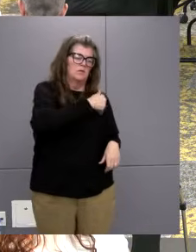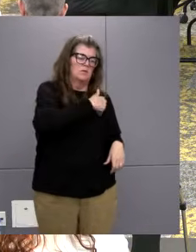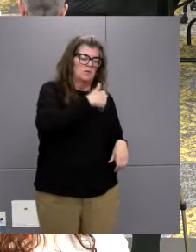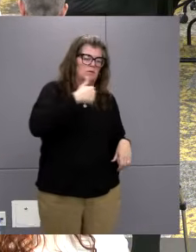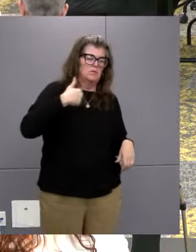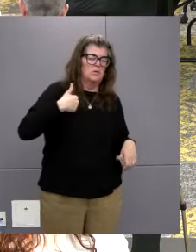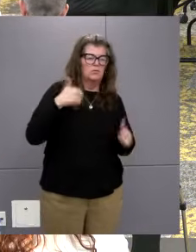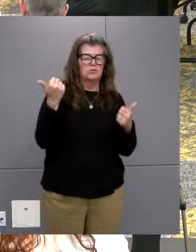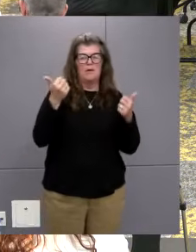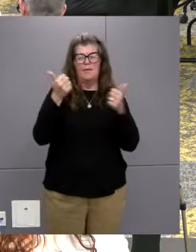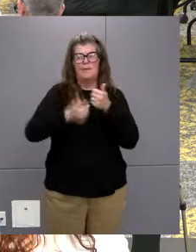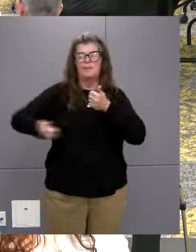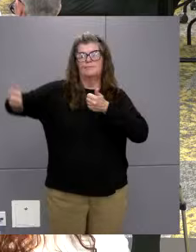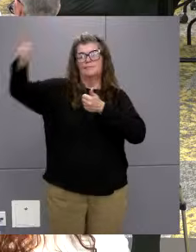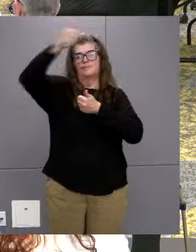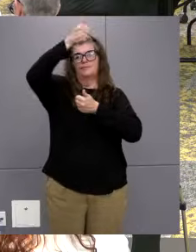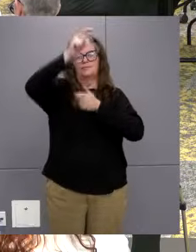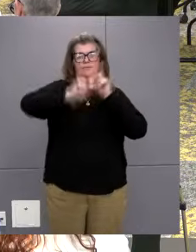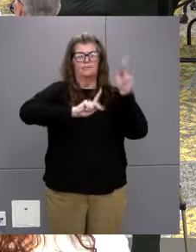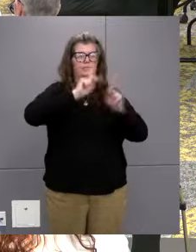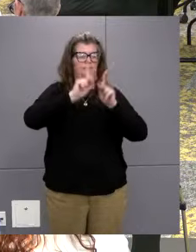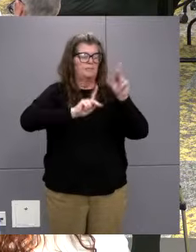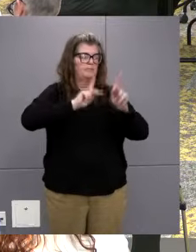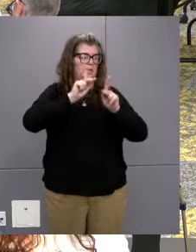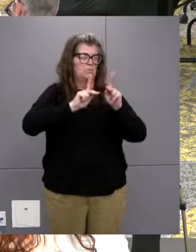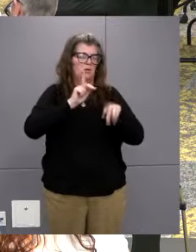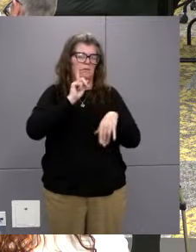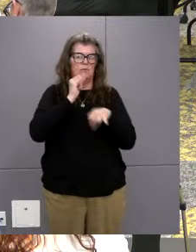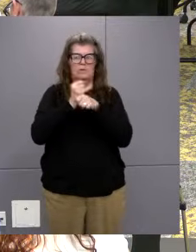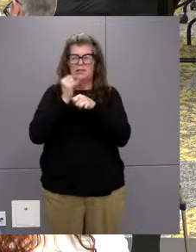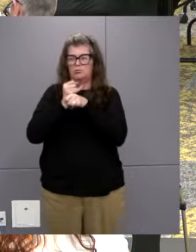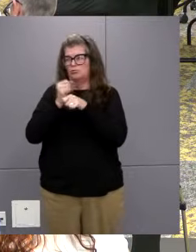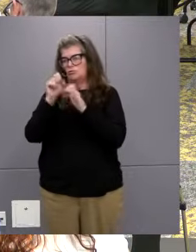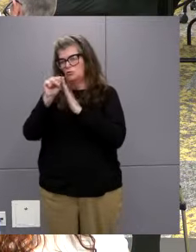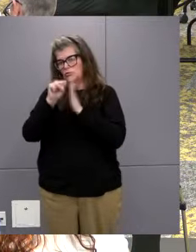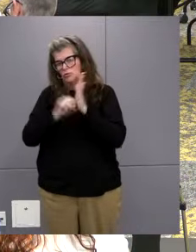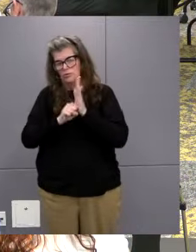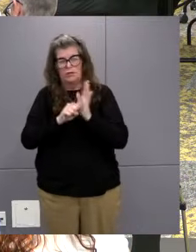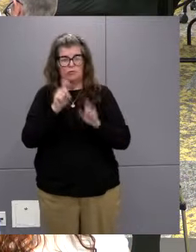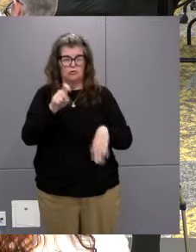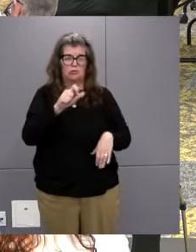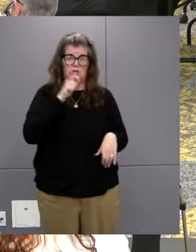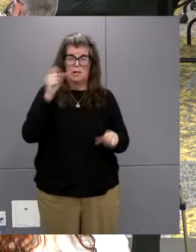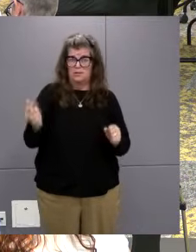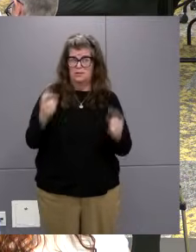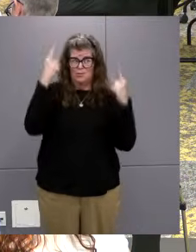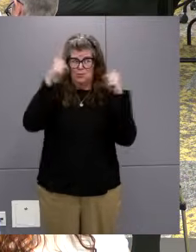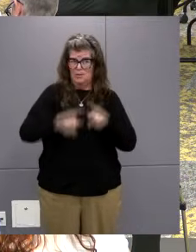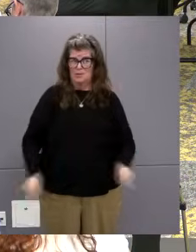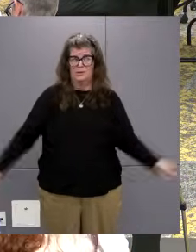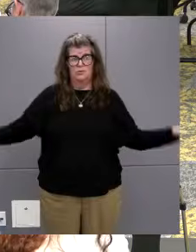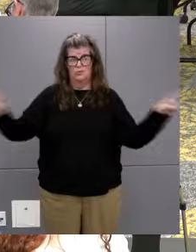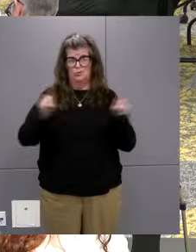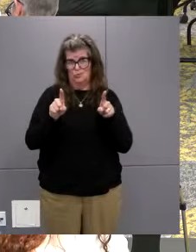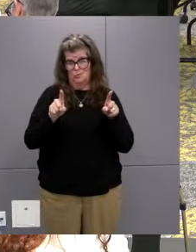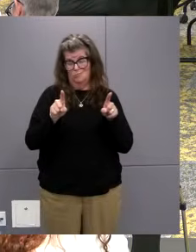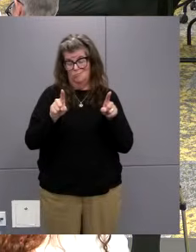important people around various institutions in the state. It shouldn't surprise us too much. It's just